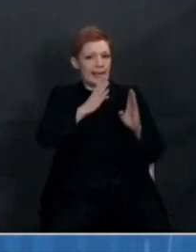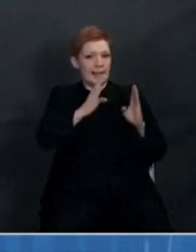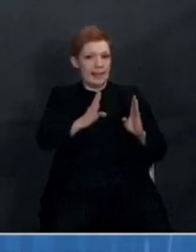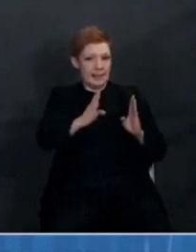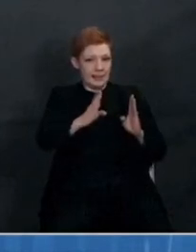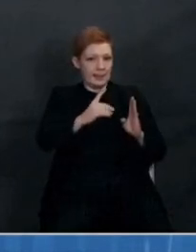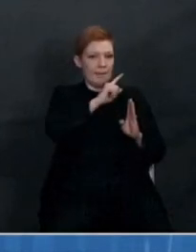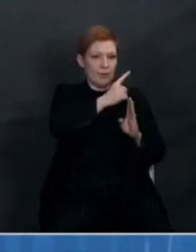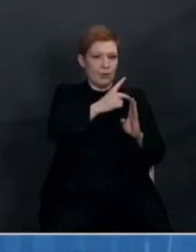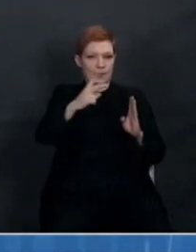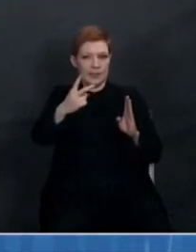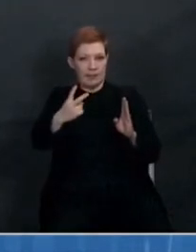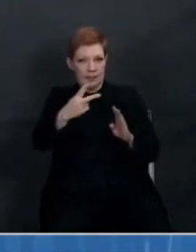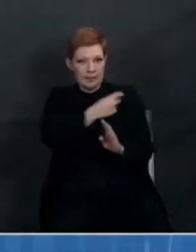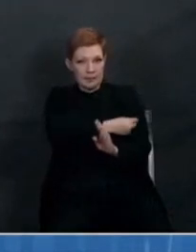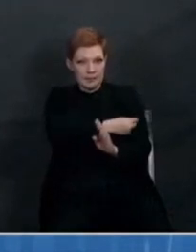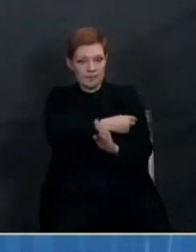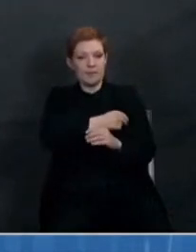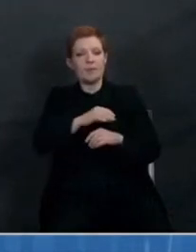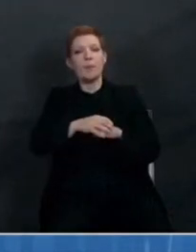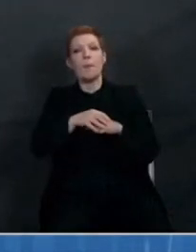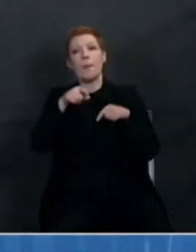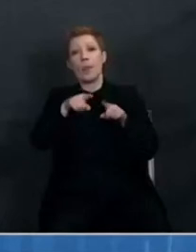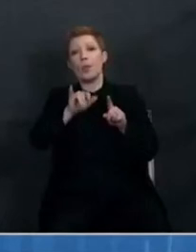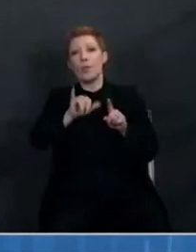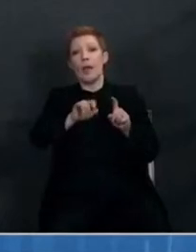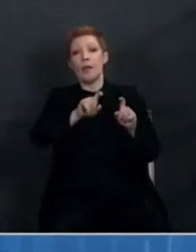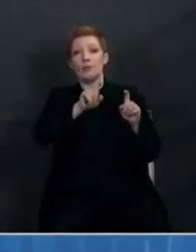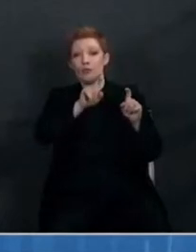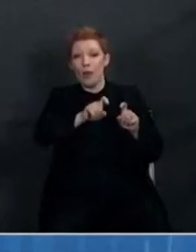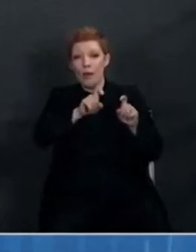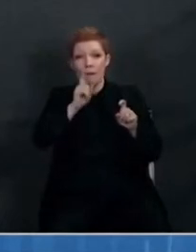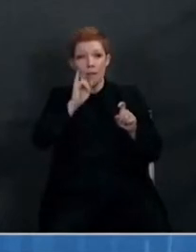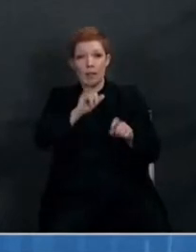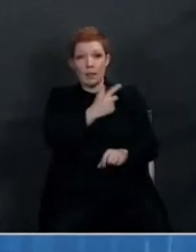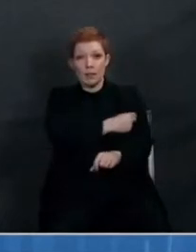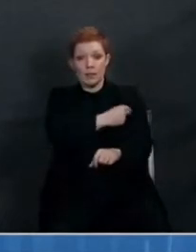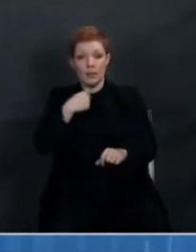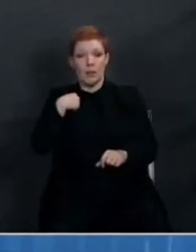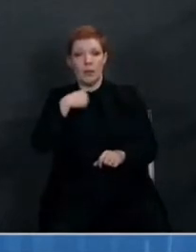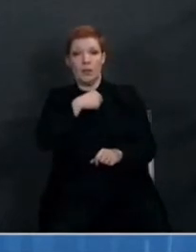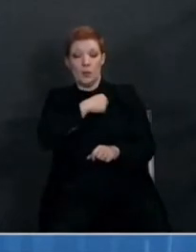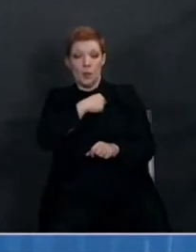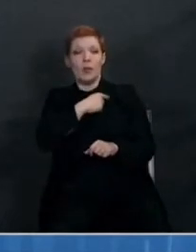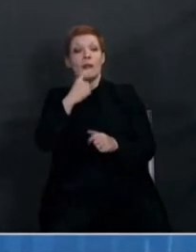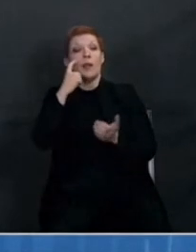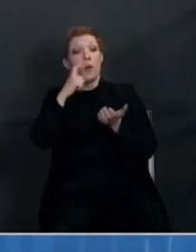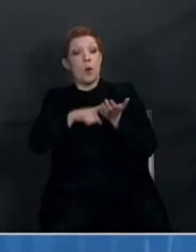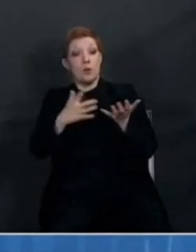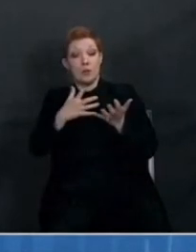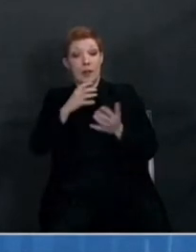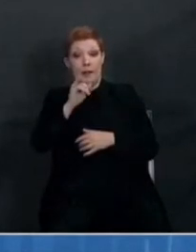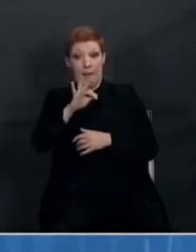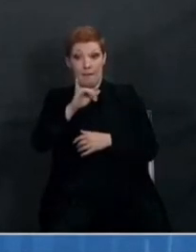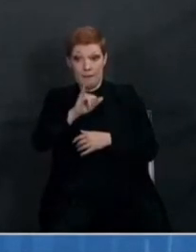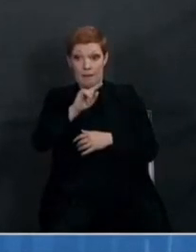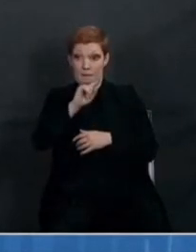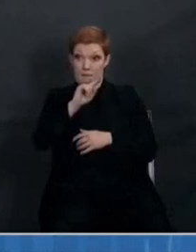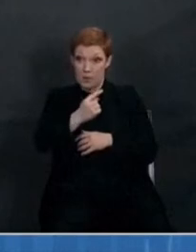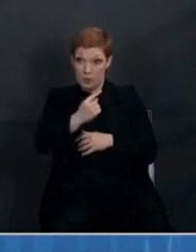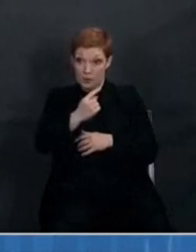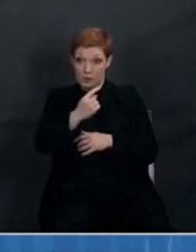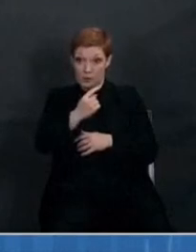with what was done in the trials themselves, that the vaccine would be less durable. It wouldn't be work for as long. And then, of